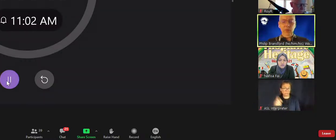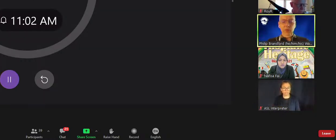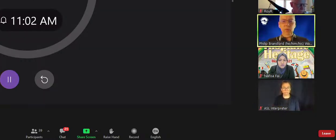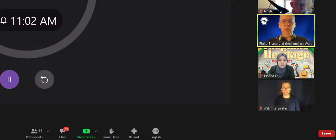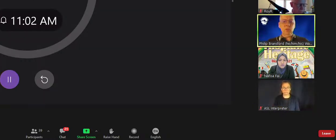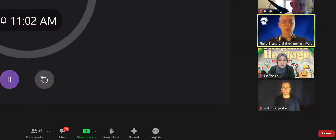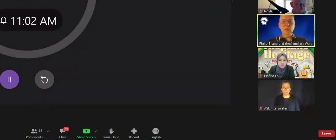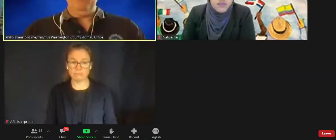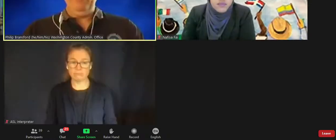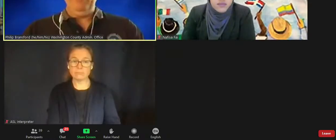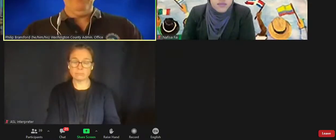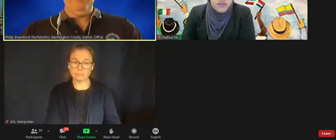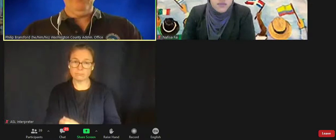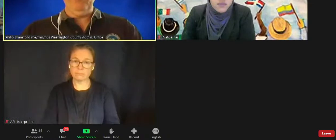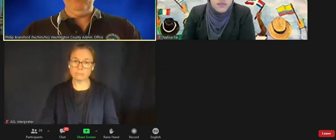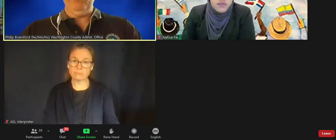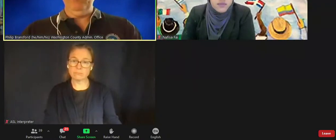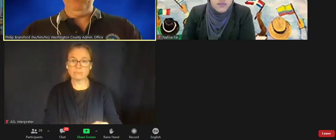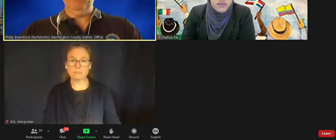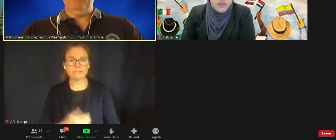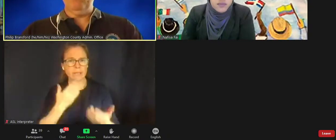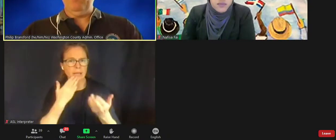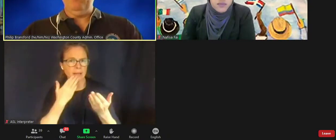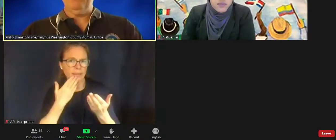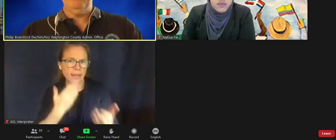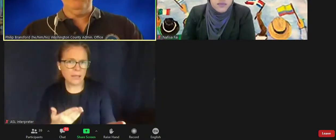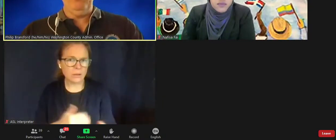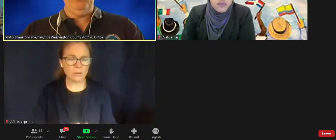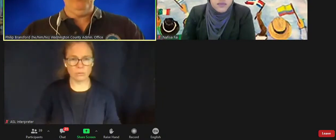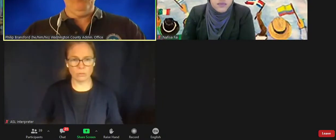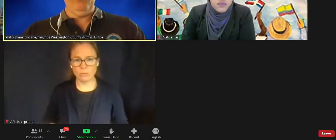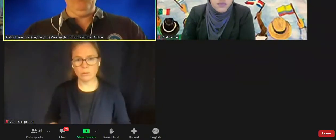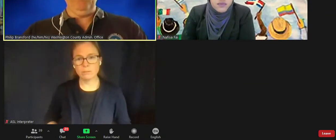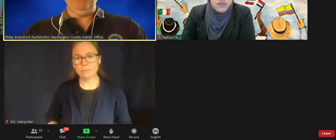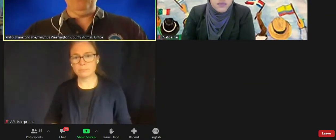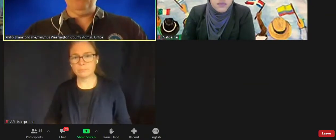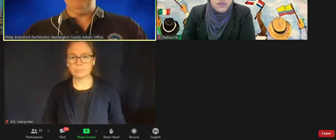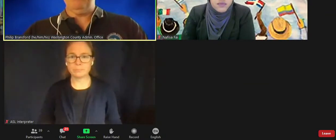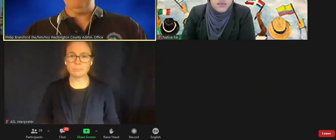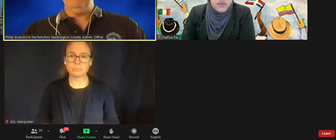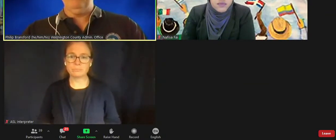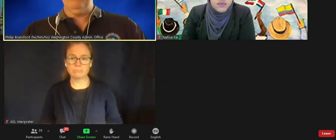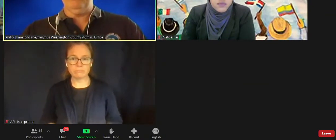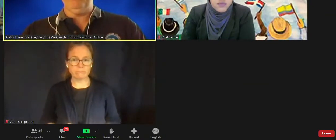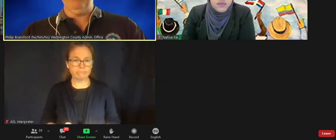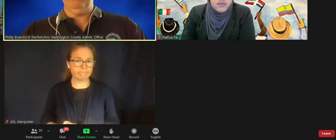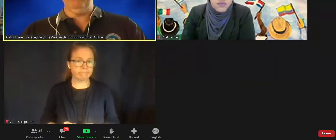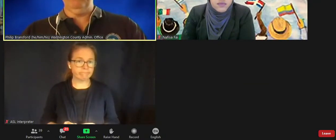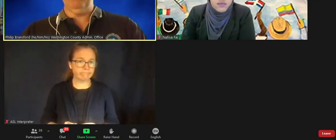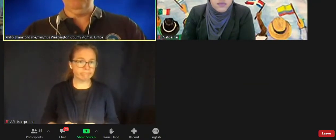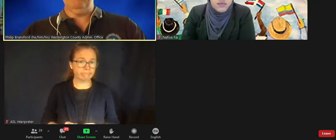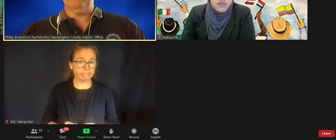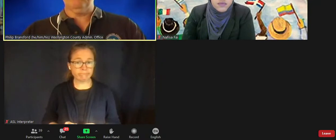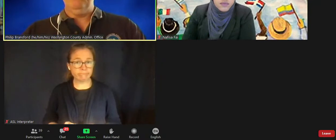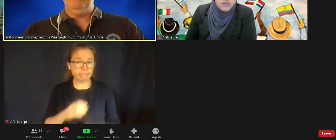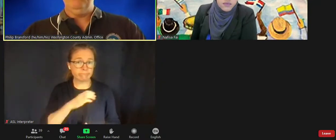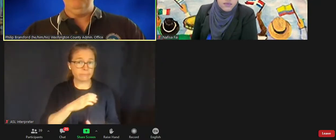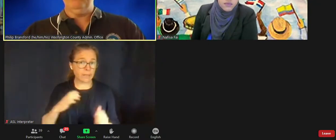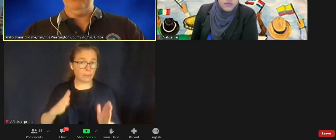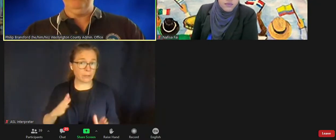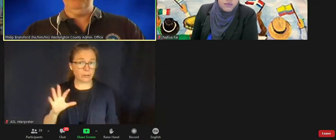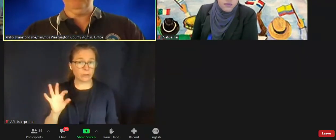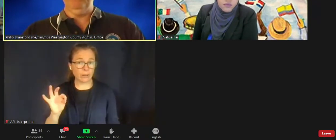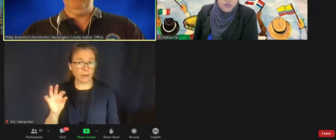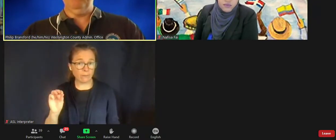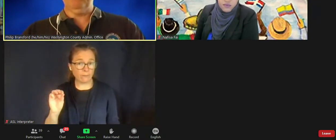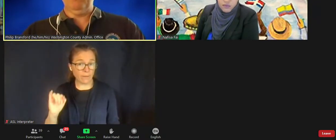Thank you, Bruce. And I'm going to refer back to Commissioner Fai's response,